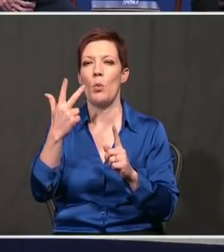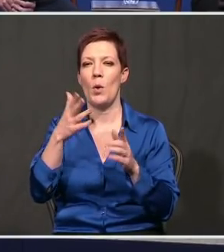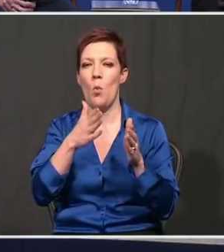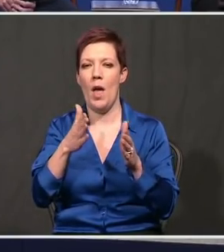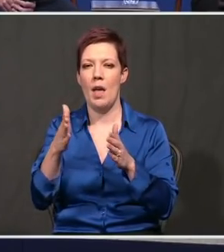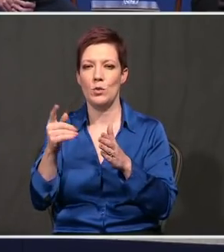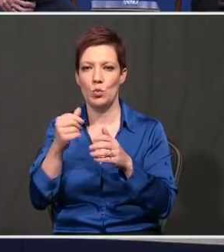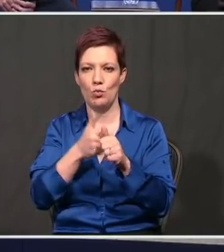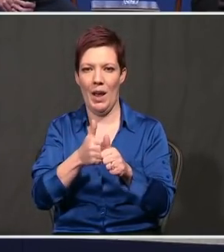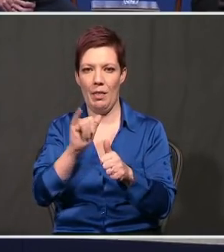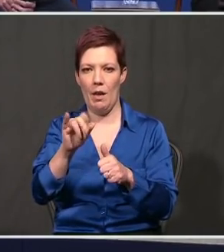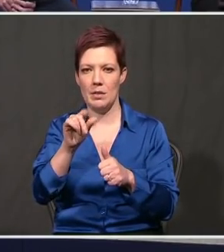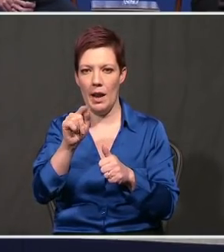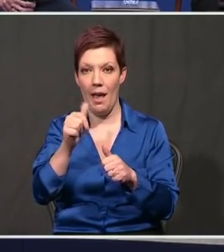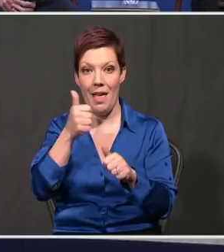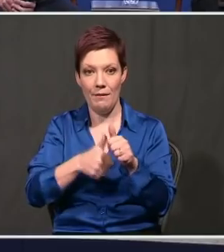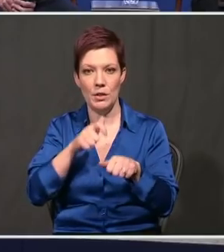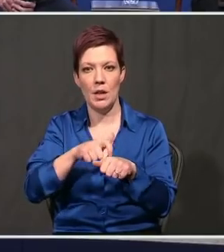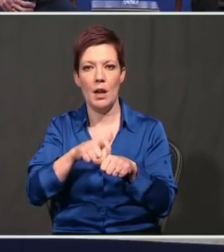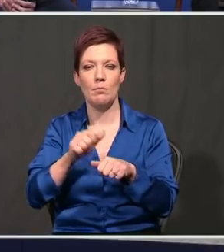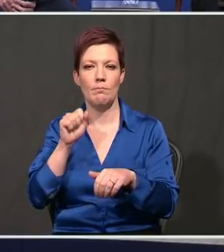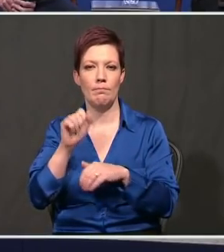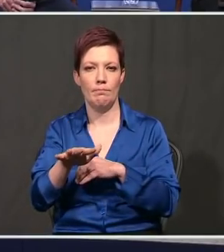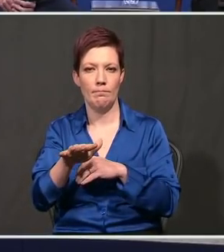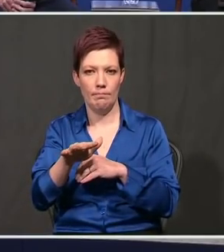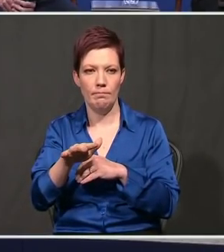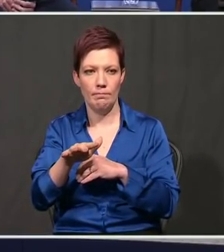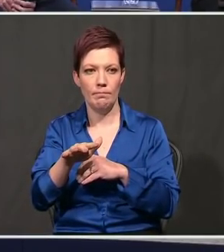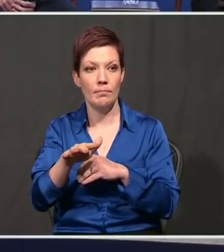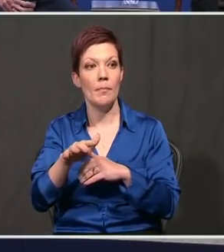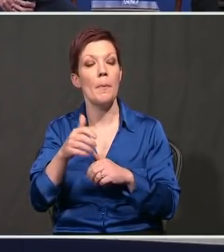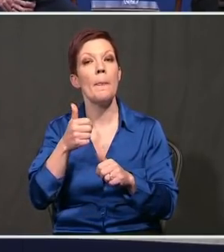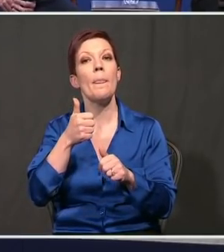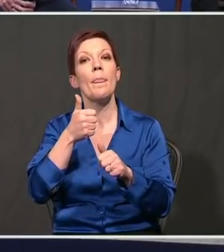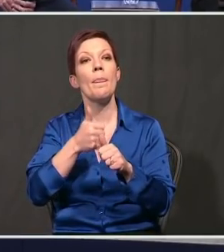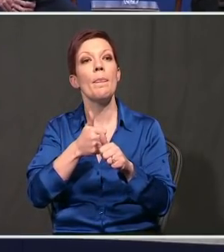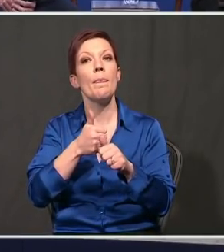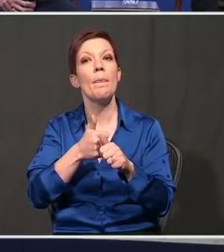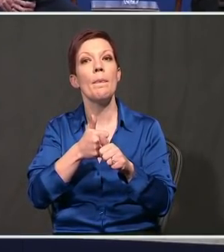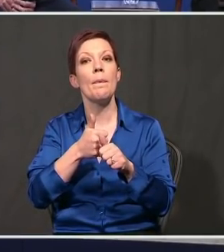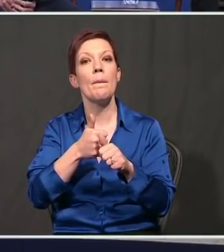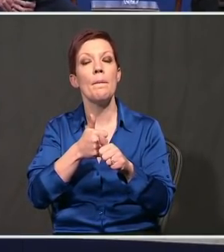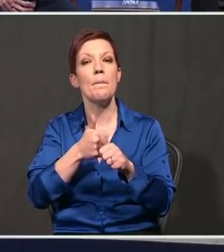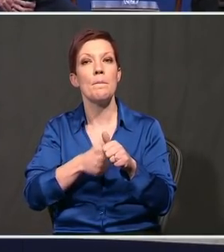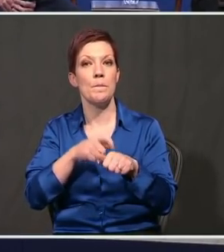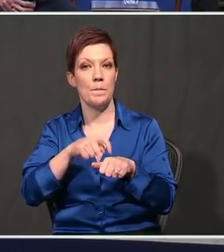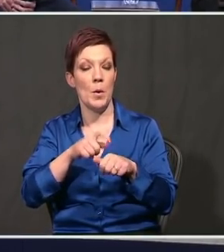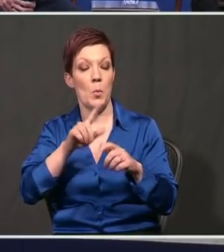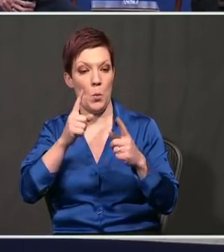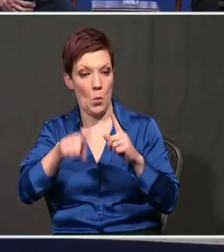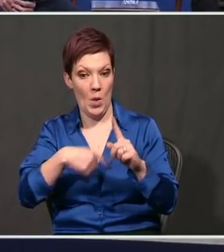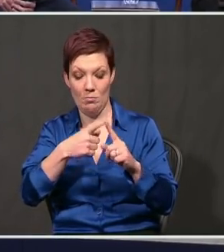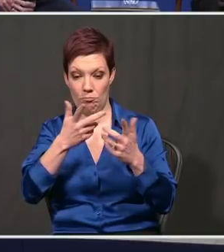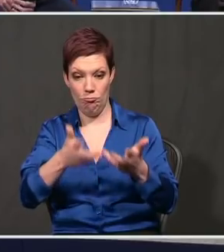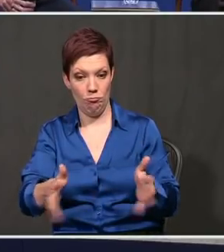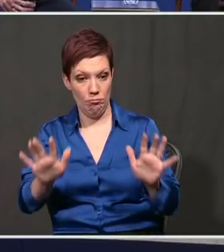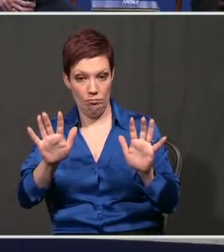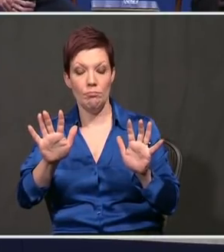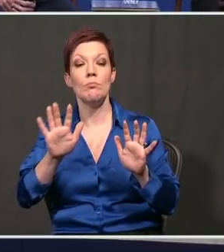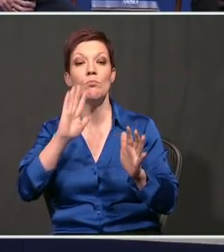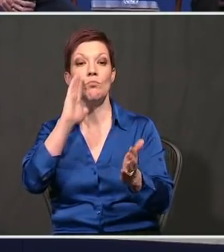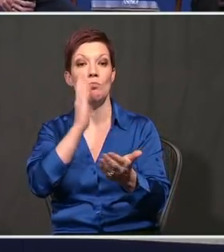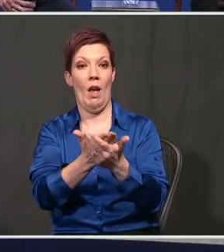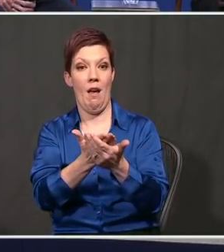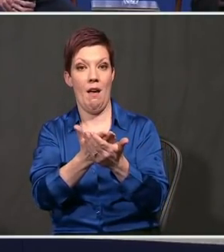data every time a shipment moves. Now, on top of that, one more. Once this arrives at each